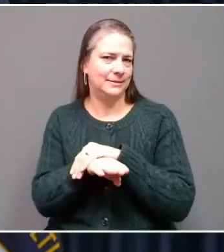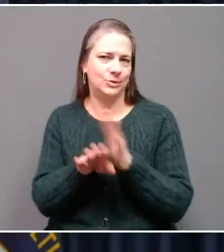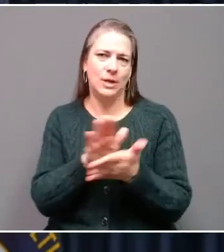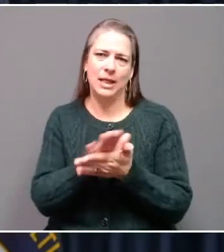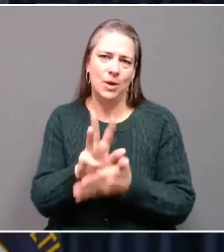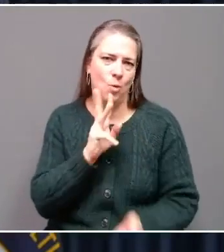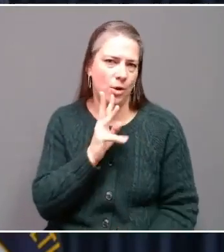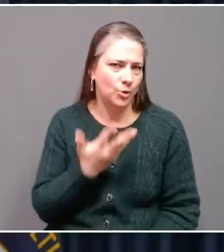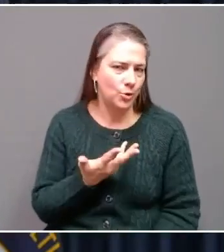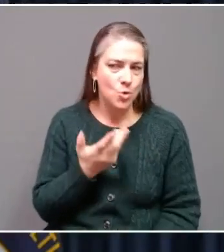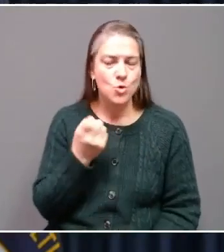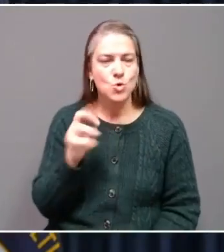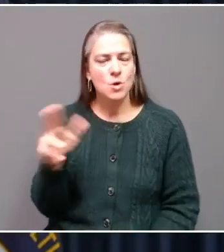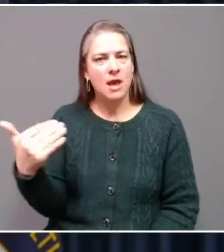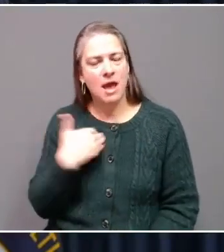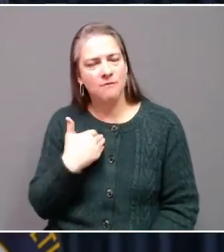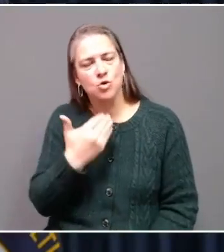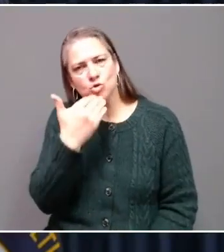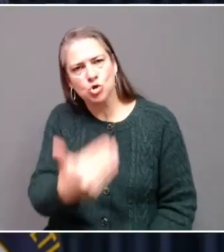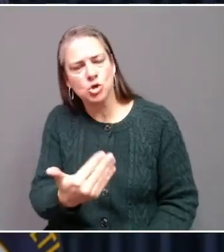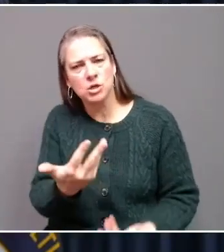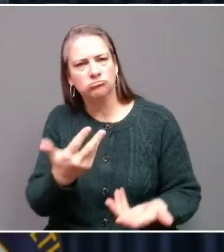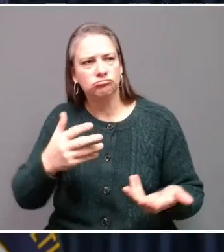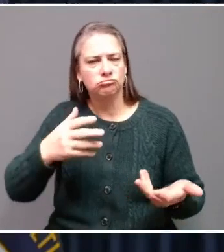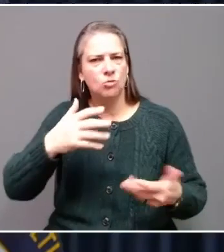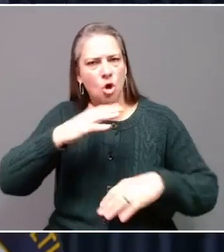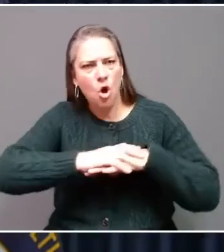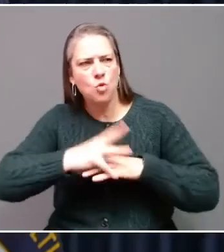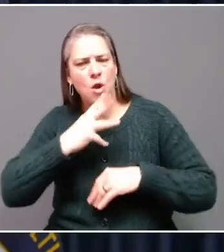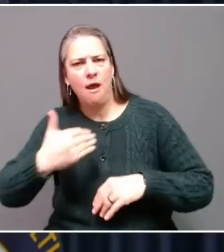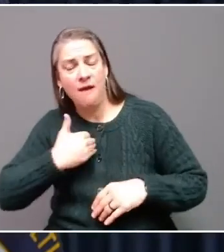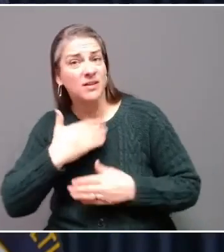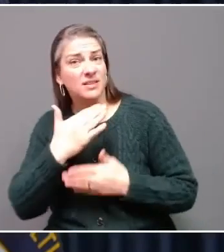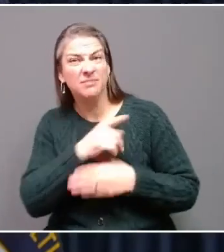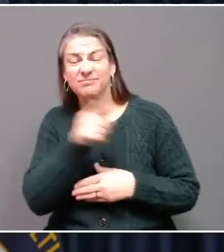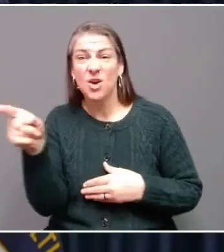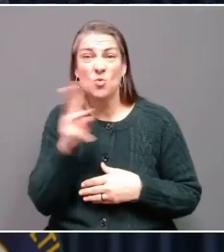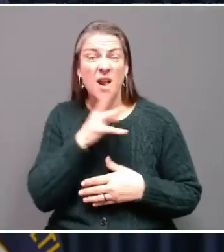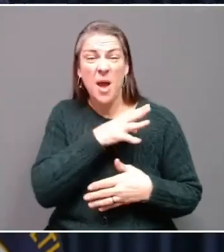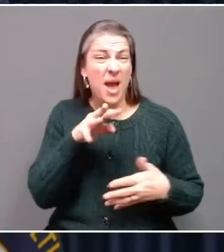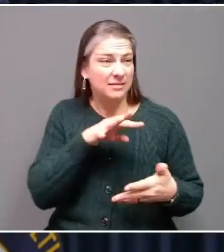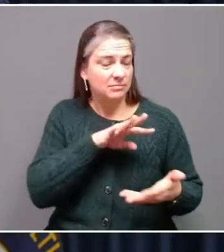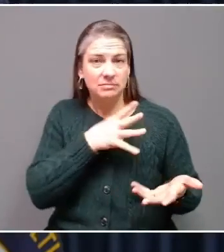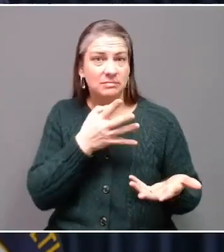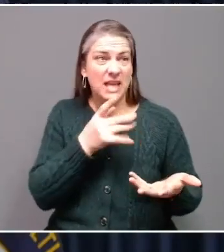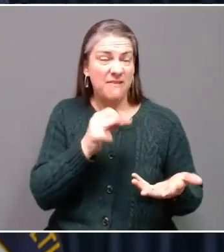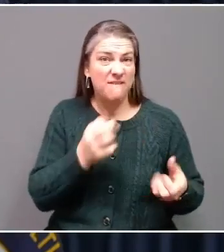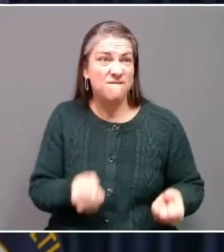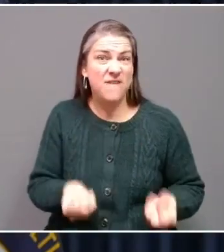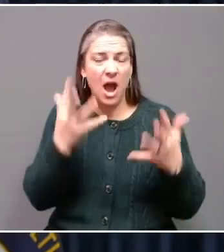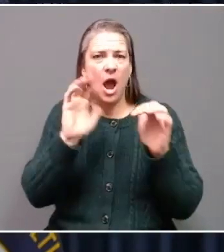or reliable access to it. It means in some areas there's not enough pressure to successfully fight fires that might break out, or there's not